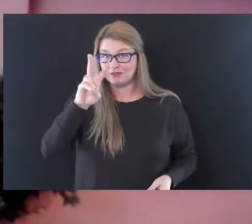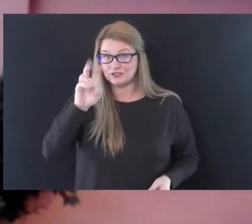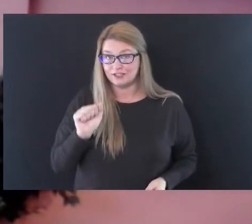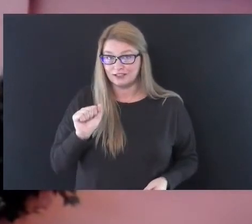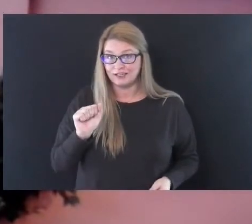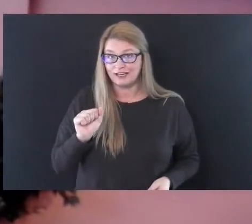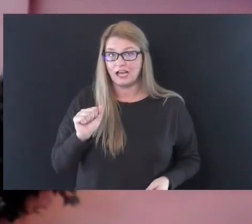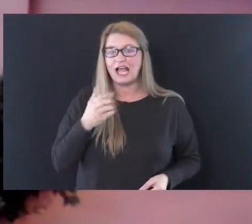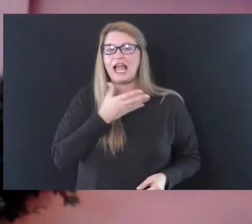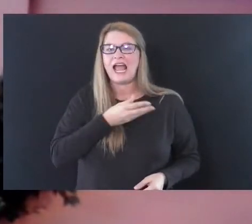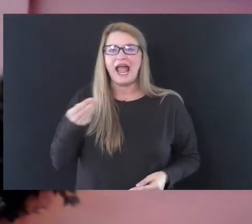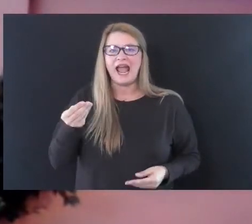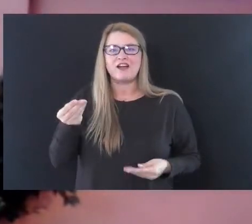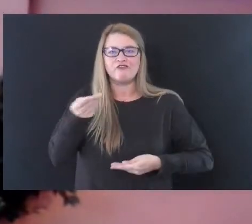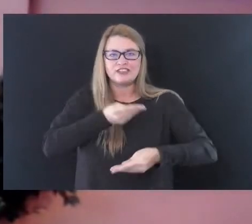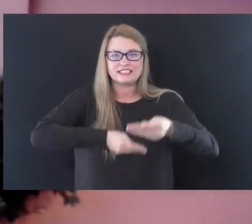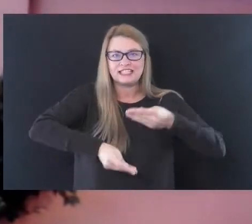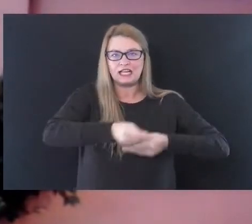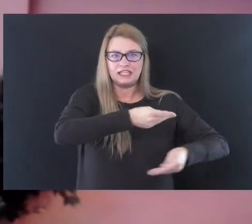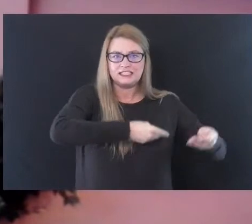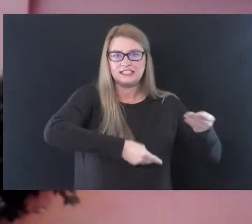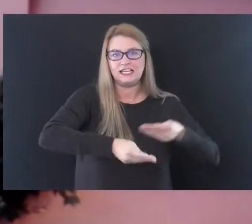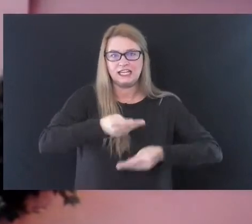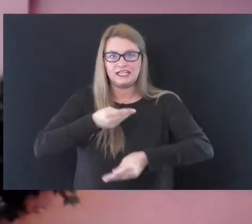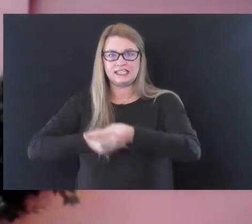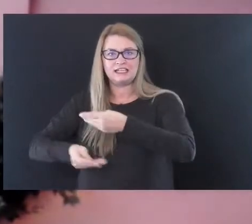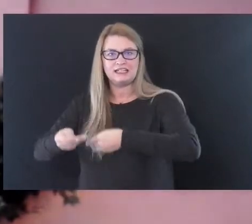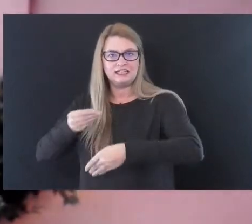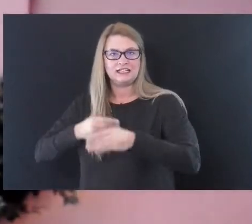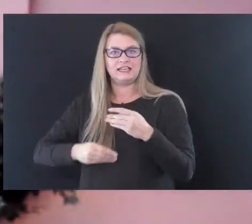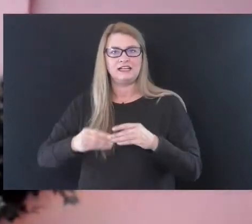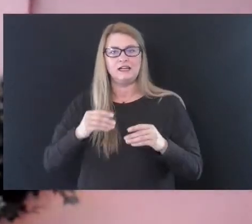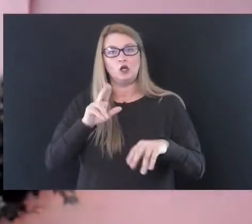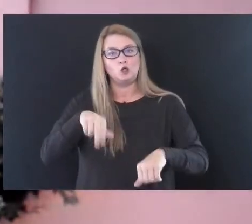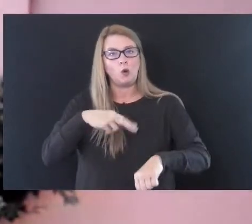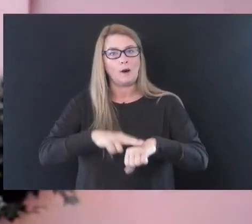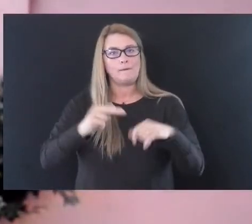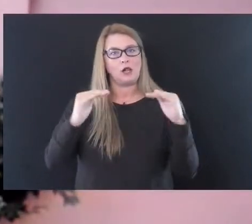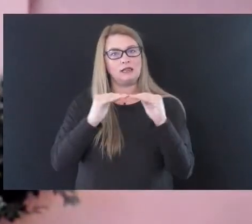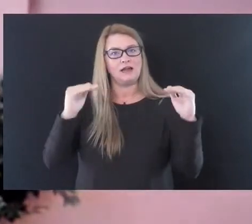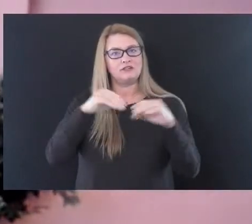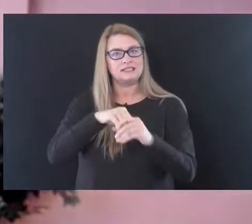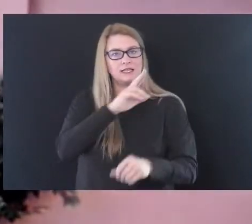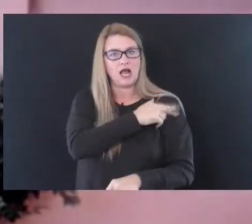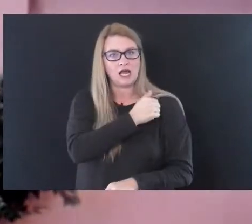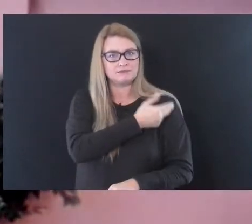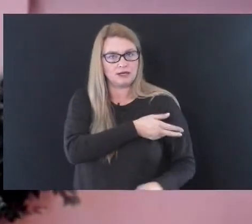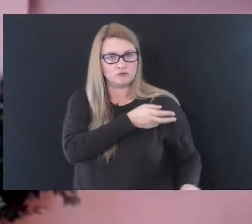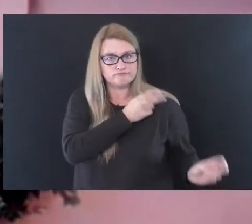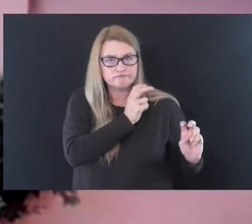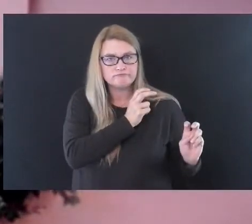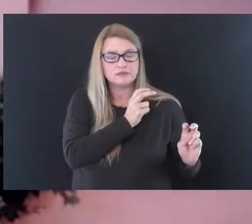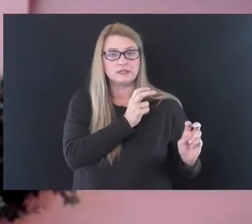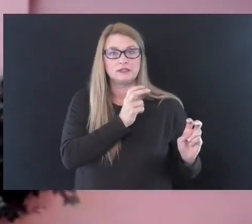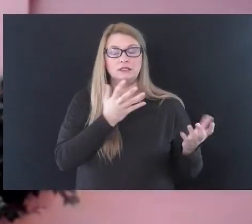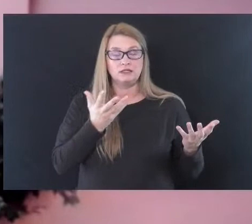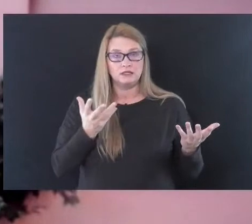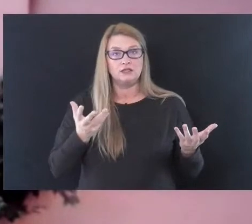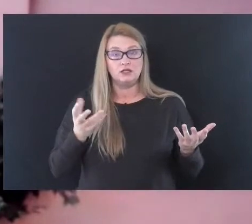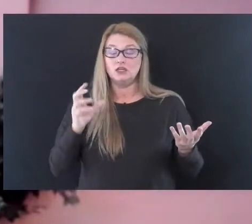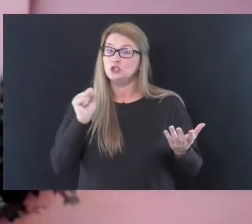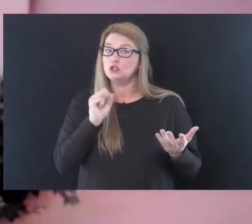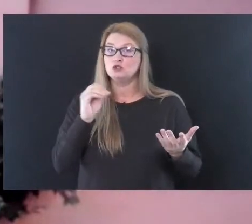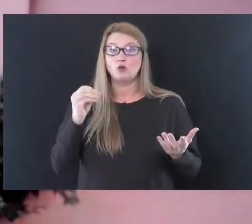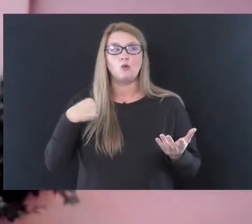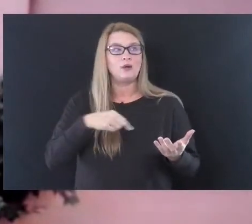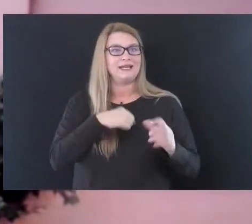to facilitate and maintain that hospital capacity, because these are also the people that end up in hospital beds, so